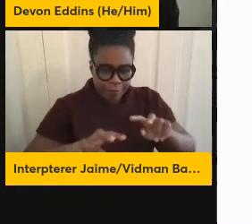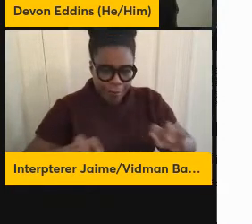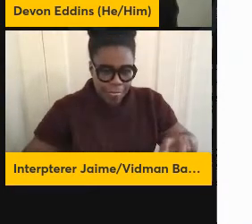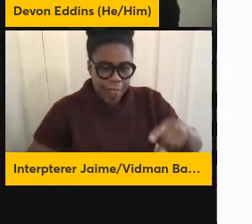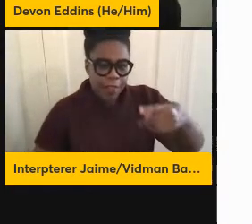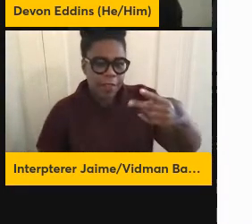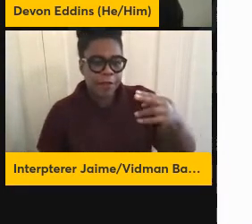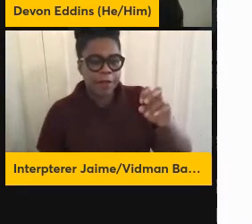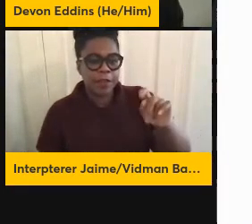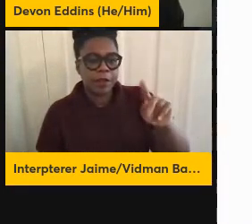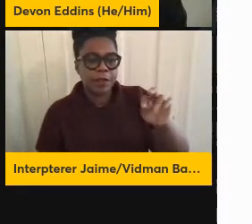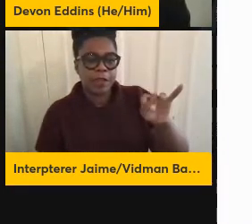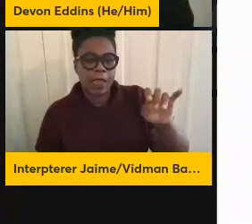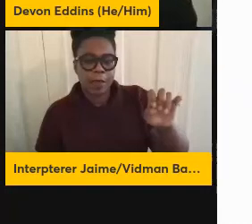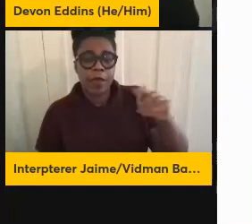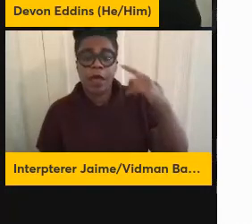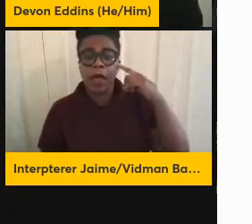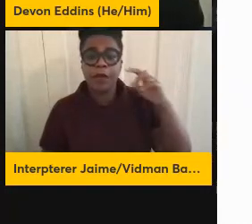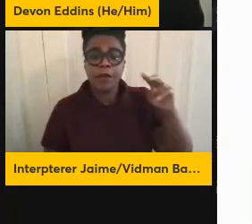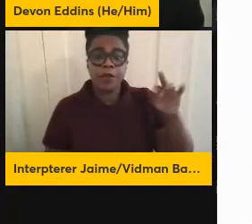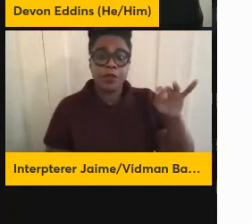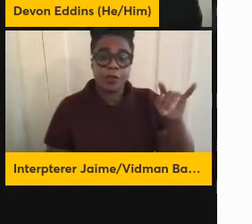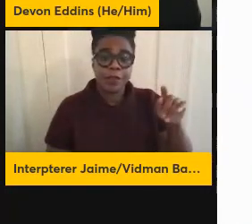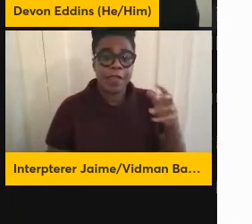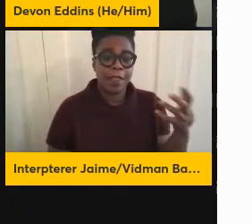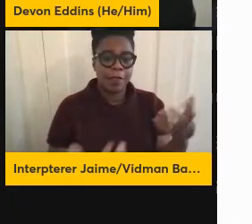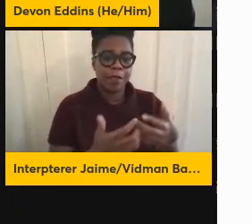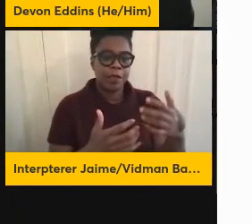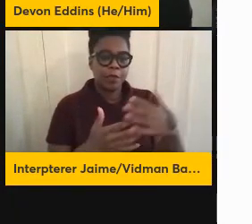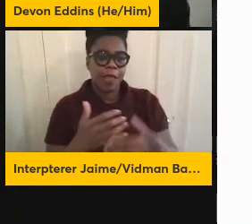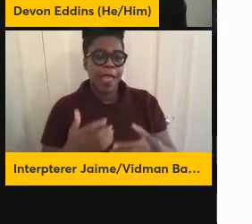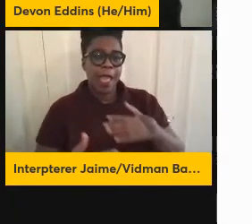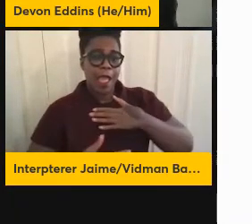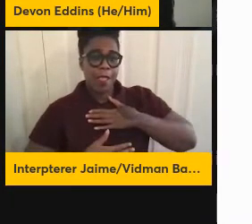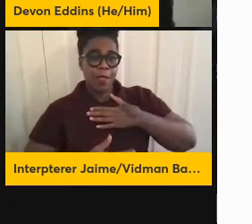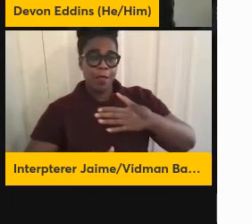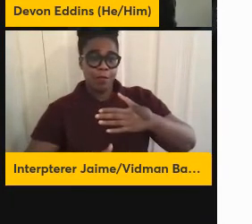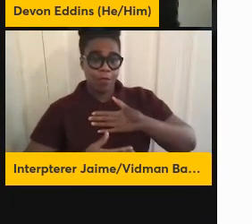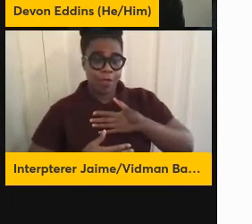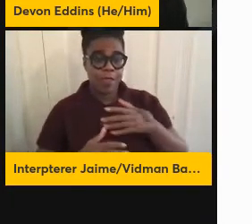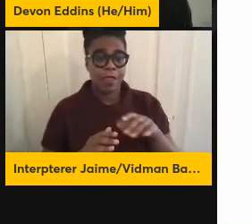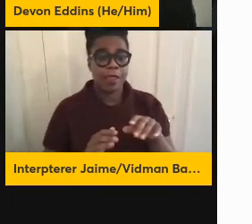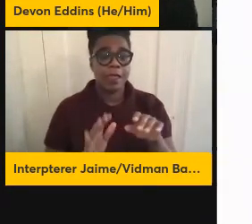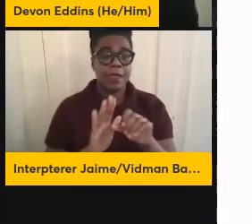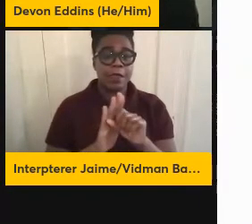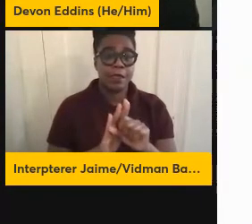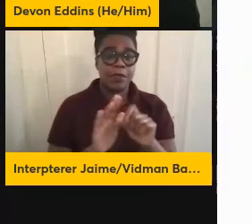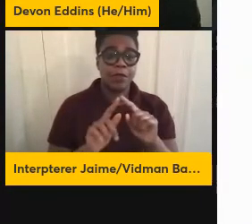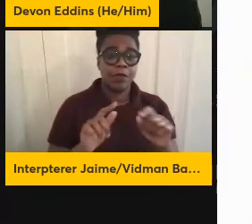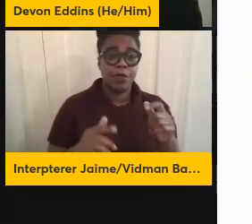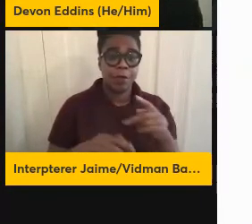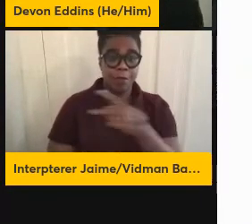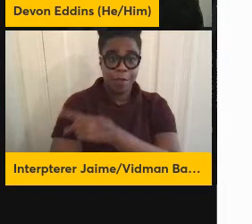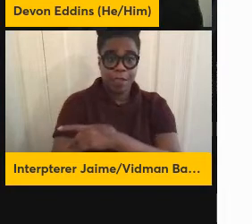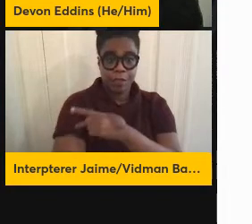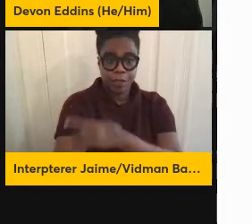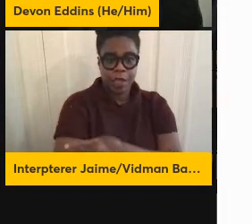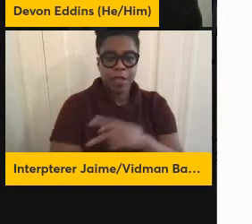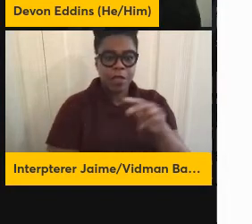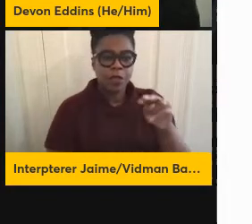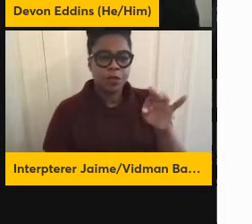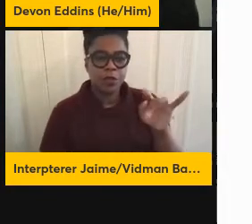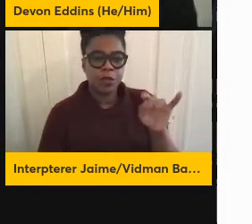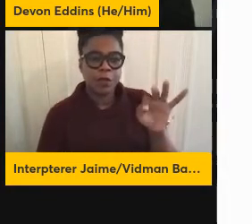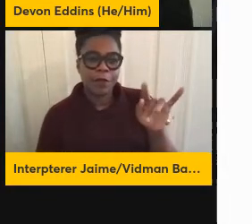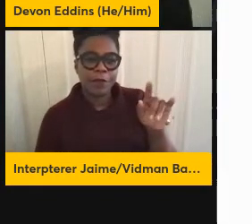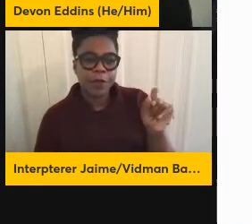of the neutrophils and the matching blood and airway samples from these patients to better understand what neutrophils are doing